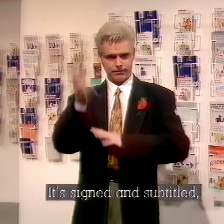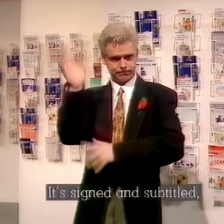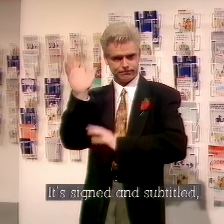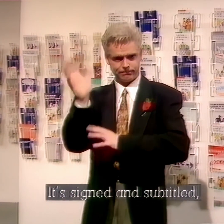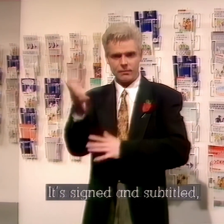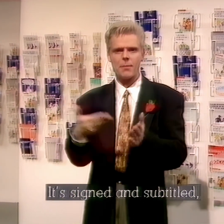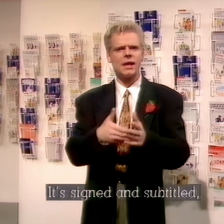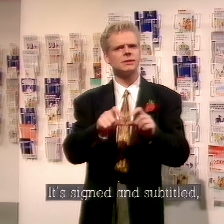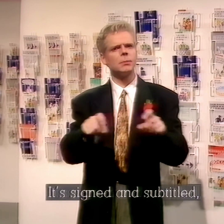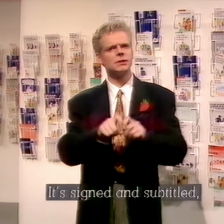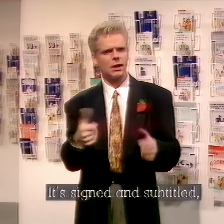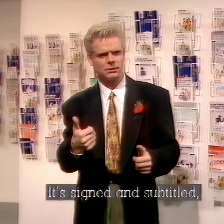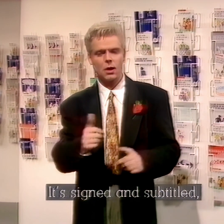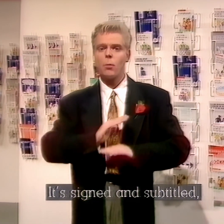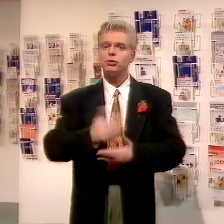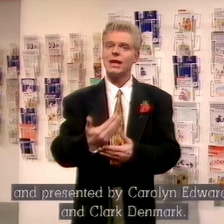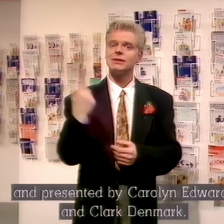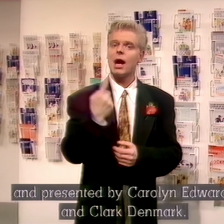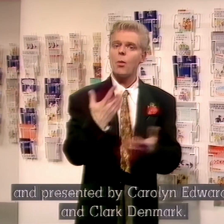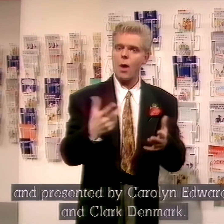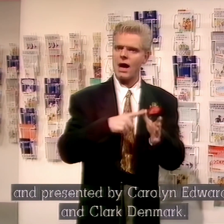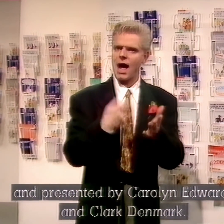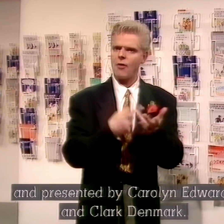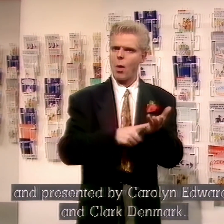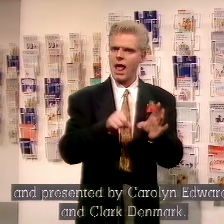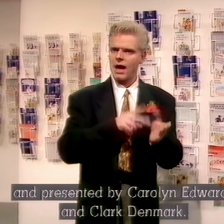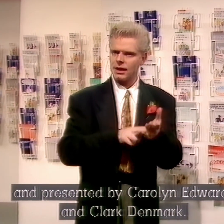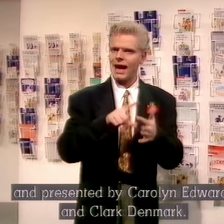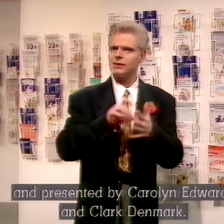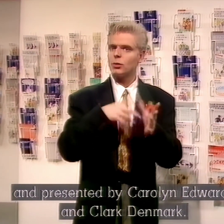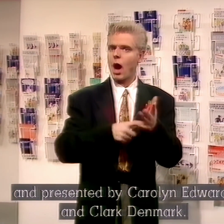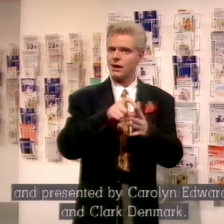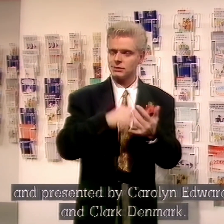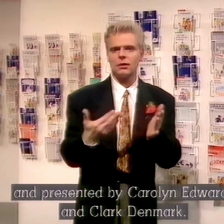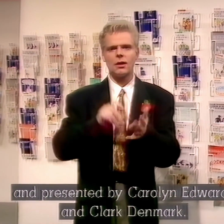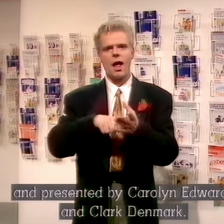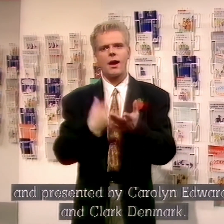It's signed and subtitled, and presented by Carolyn Edwards and Clark Denmark.